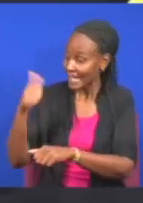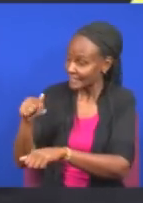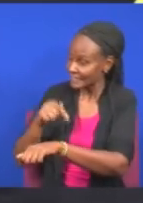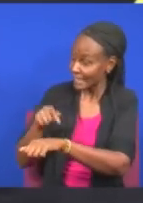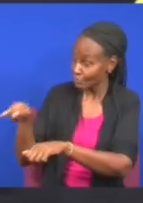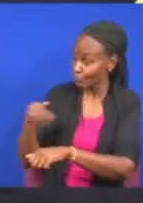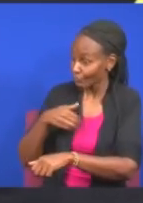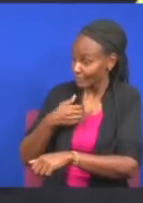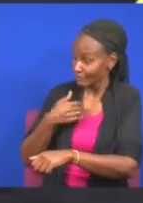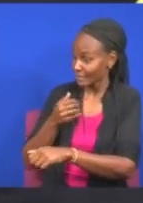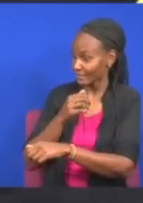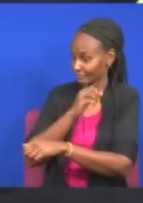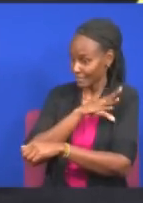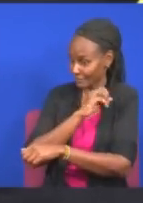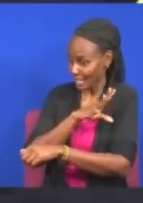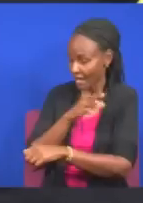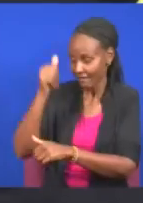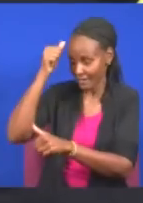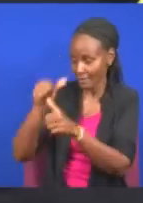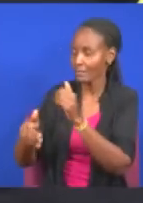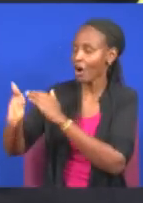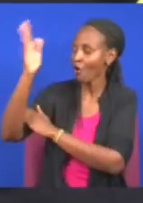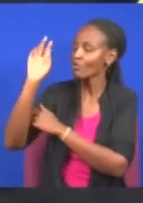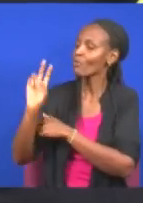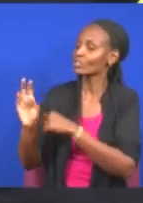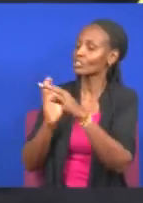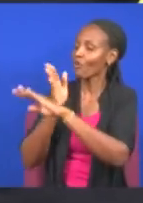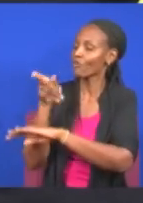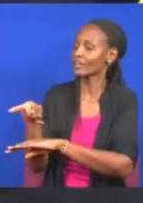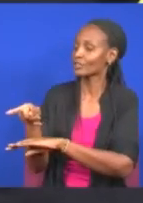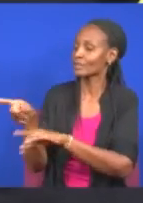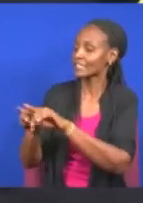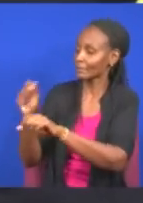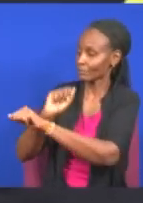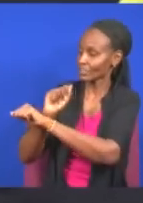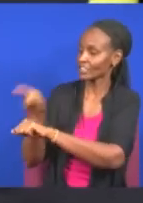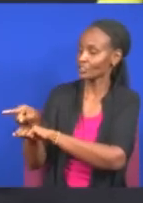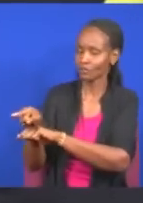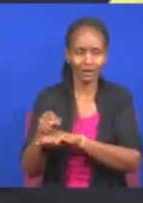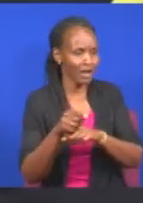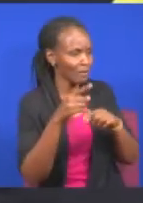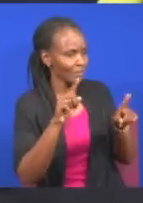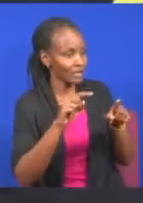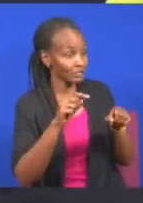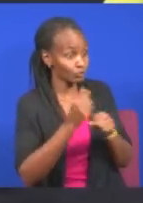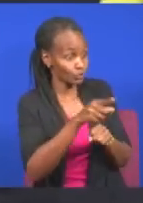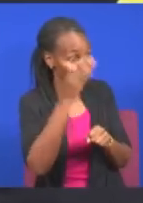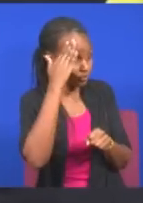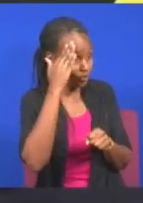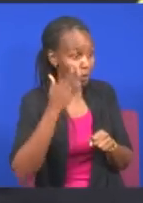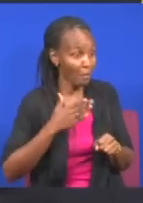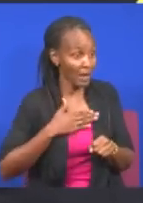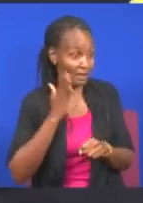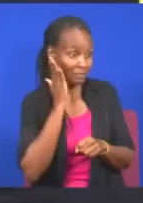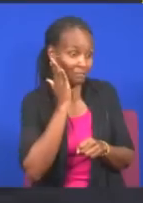scared, remember God is there watching over you and he'll protect you. But do you know, yeah? My mommy and daddy